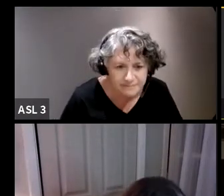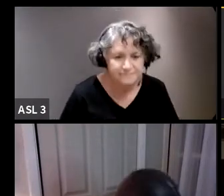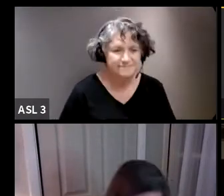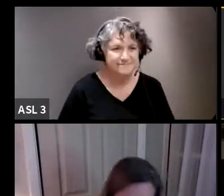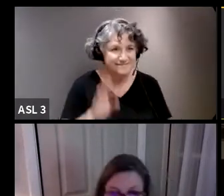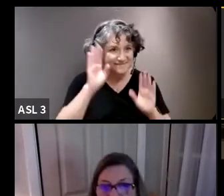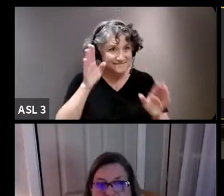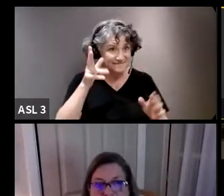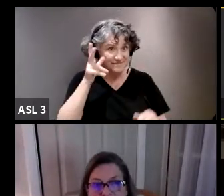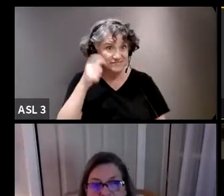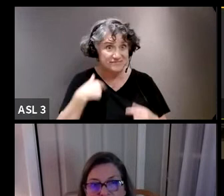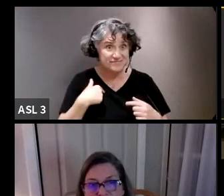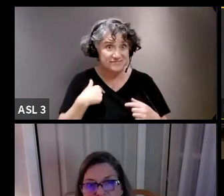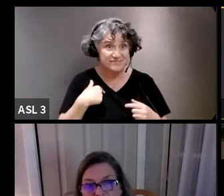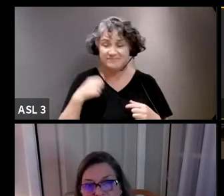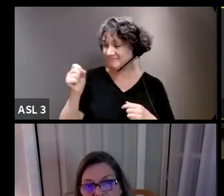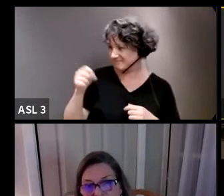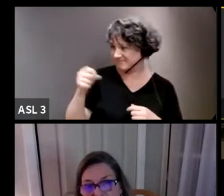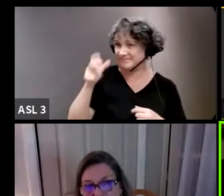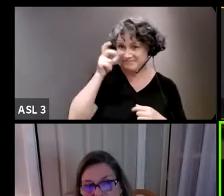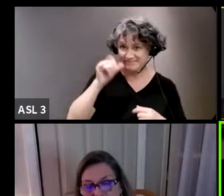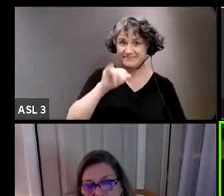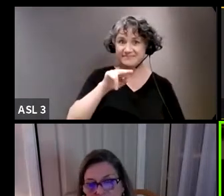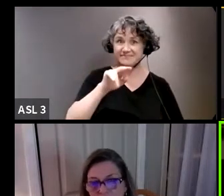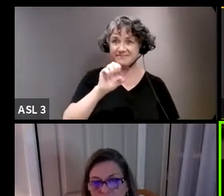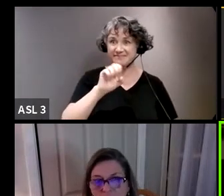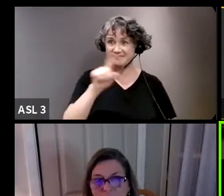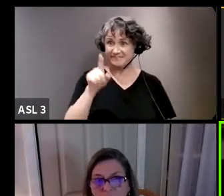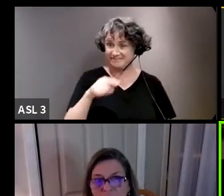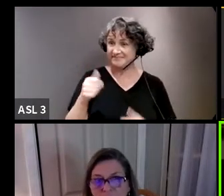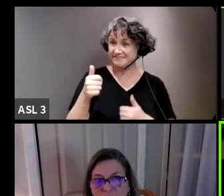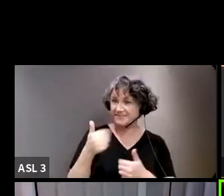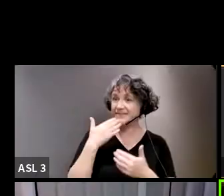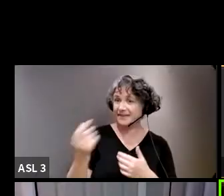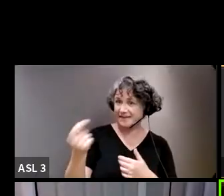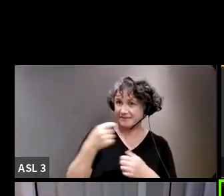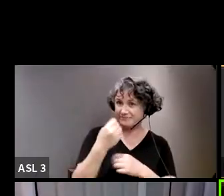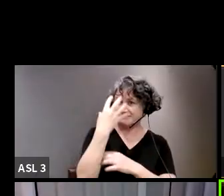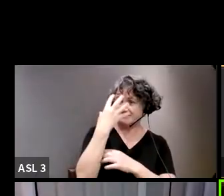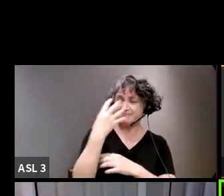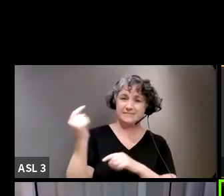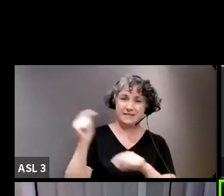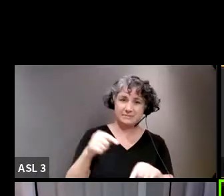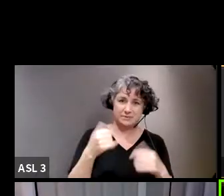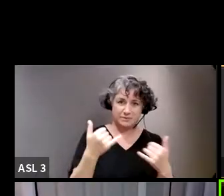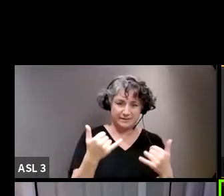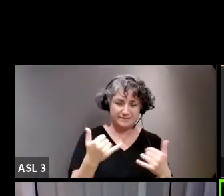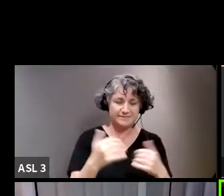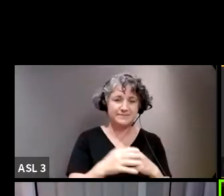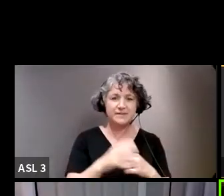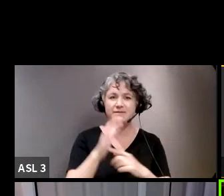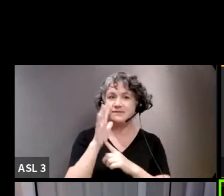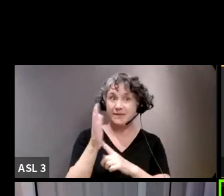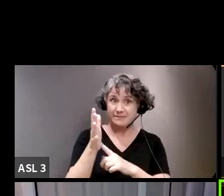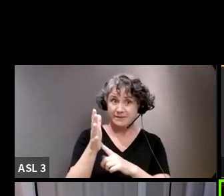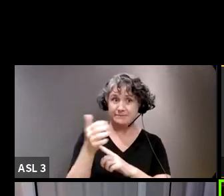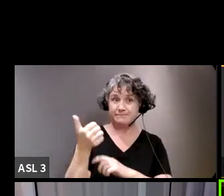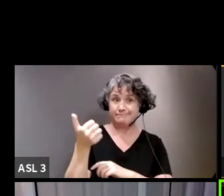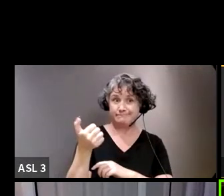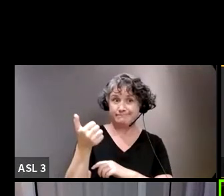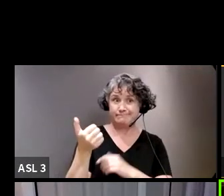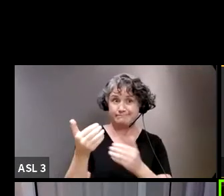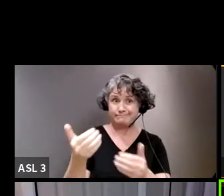hey there can you hear me yes i can and it's um thank you for coming again today and um you have five minutes so thank